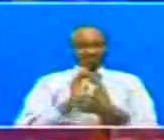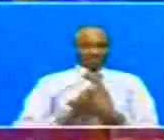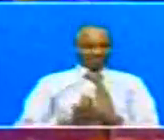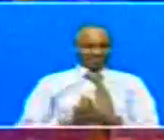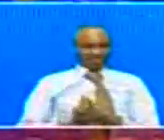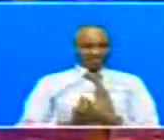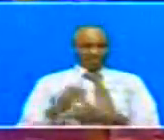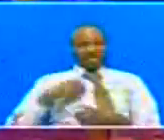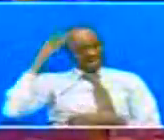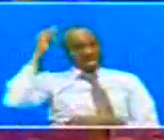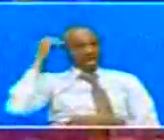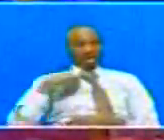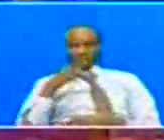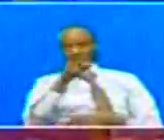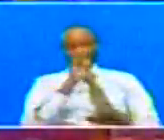At least I have hair.